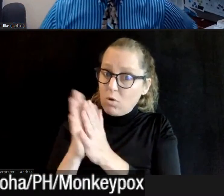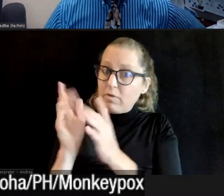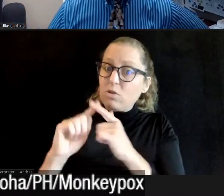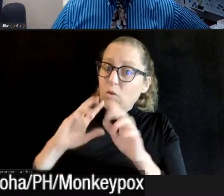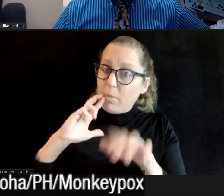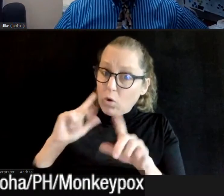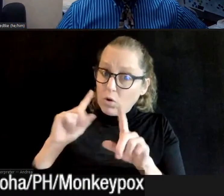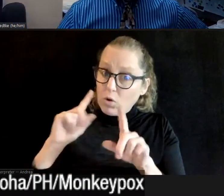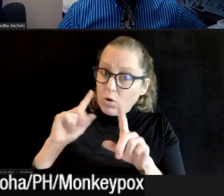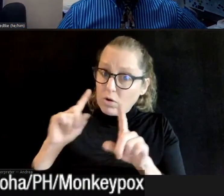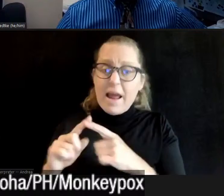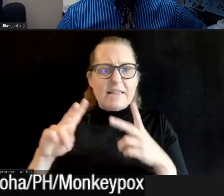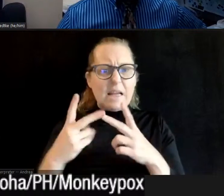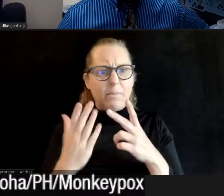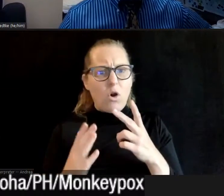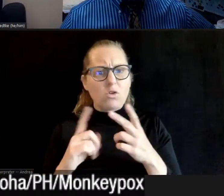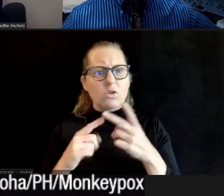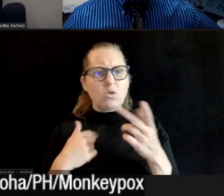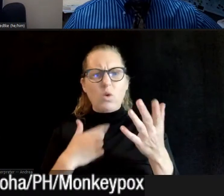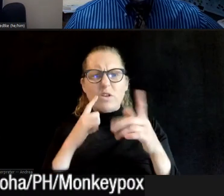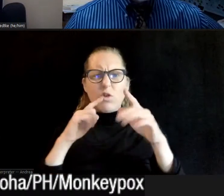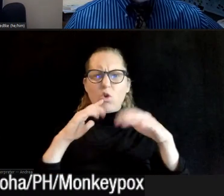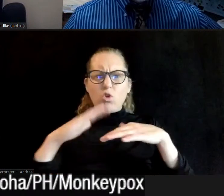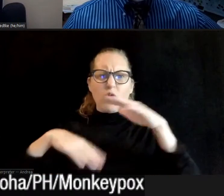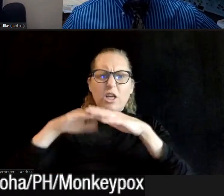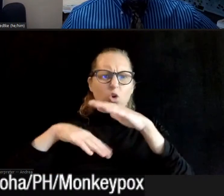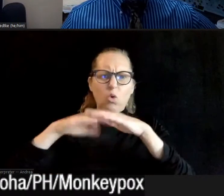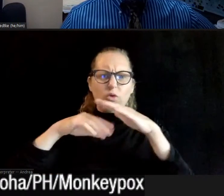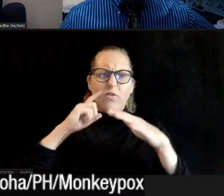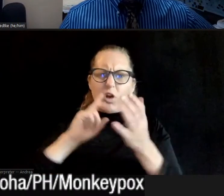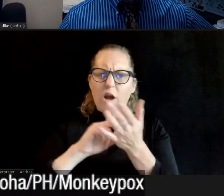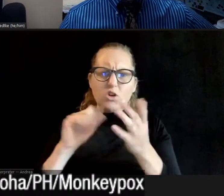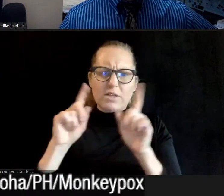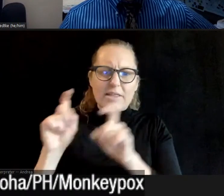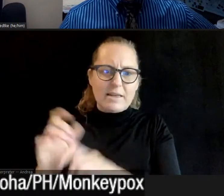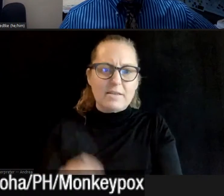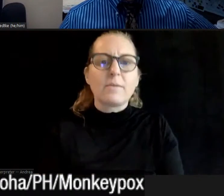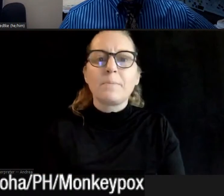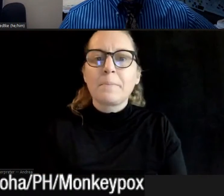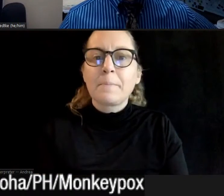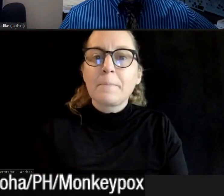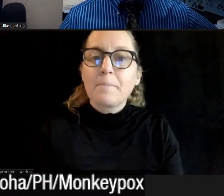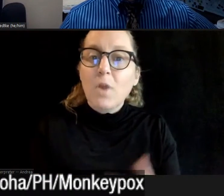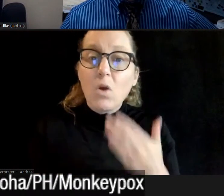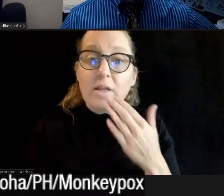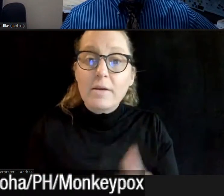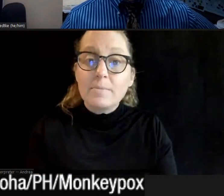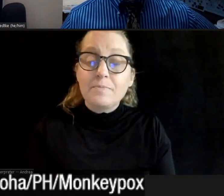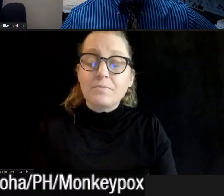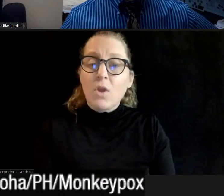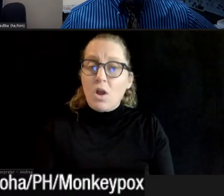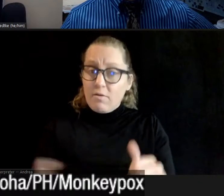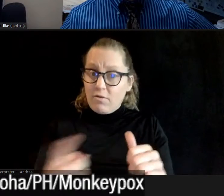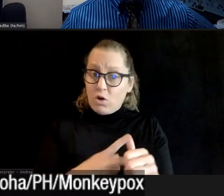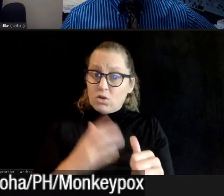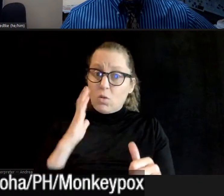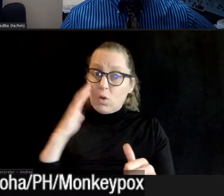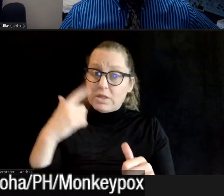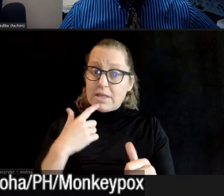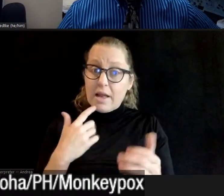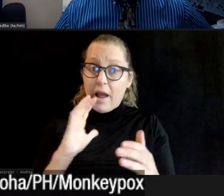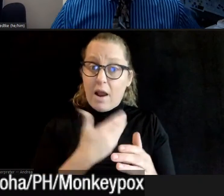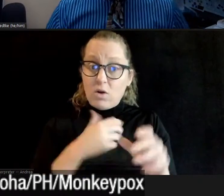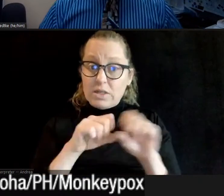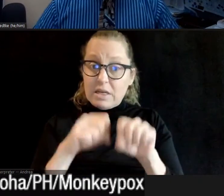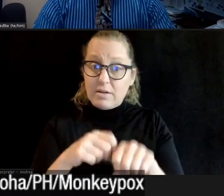should be the threshold for doctors in testing patients? Thank you. Let me say first that our system